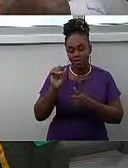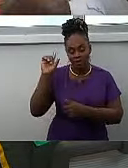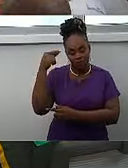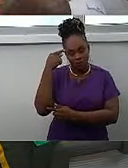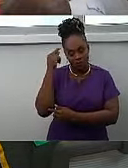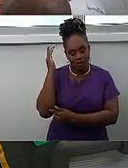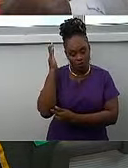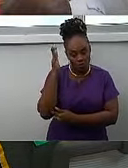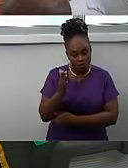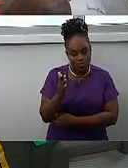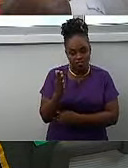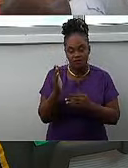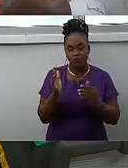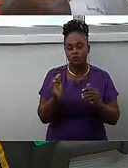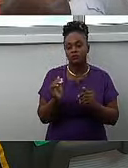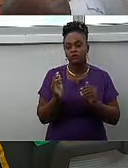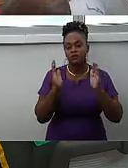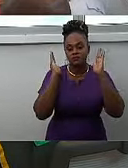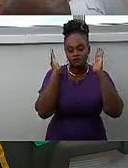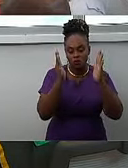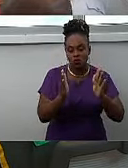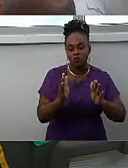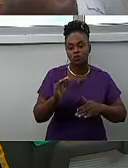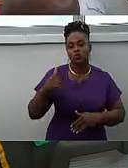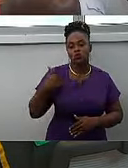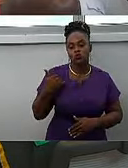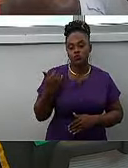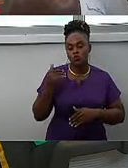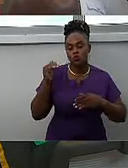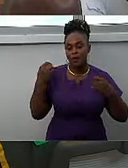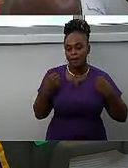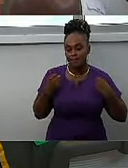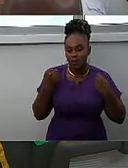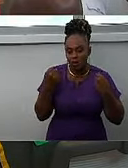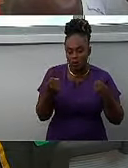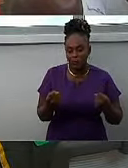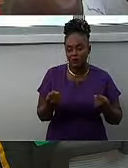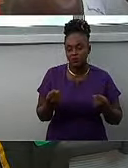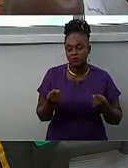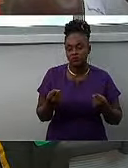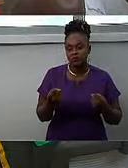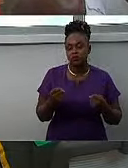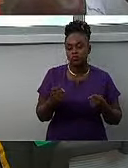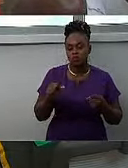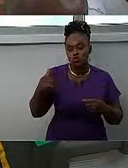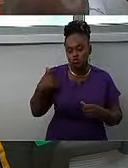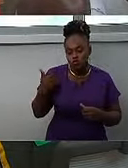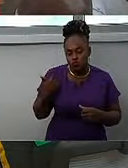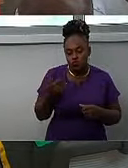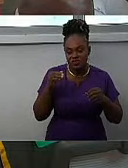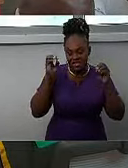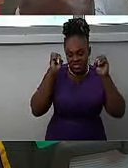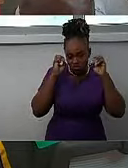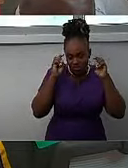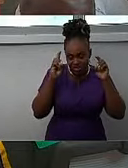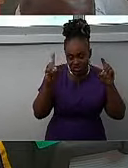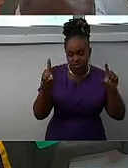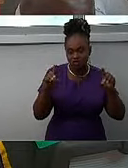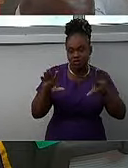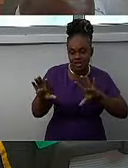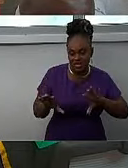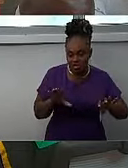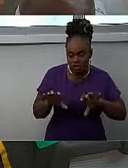transformative strategies for youth empowerment, including in the area of youth engagement, education and skills